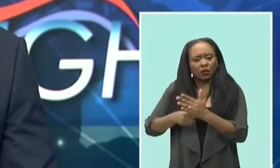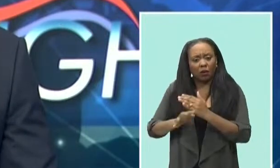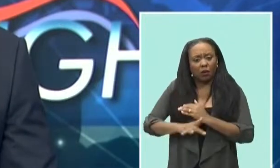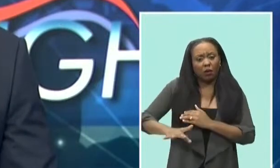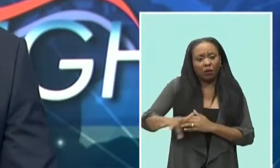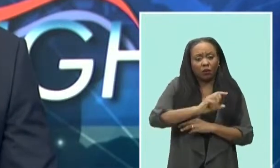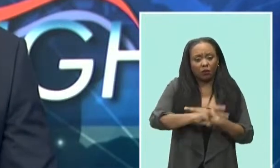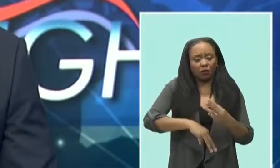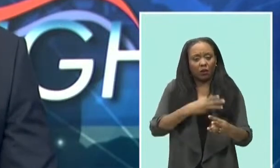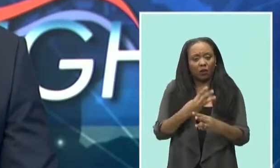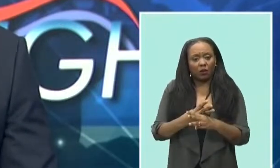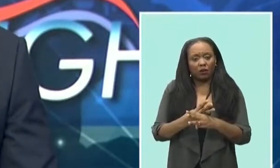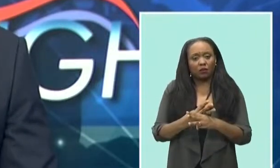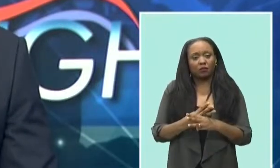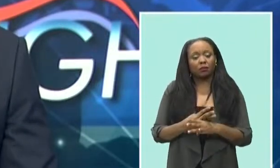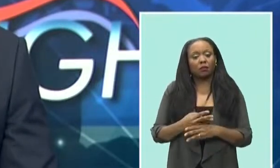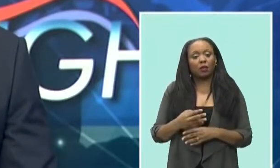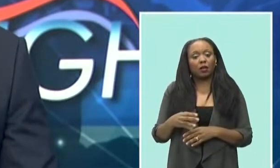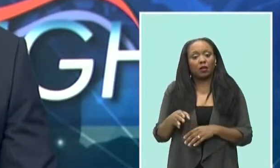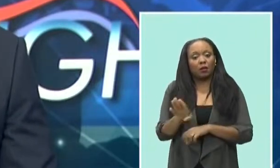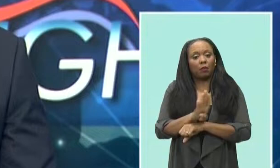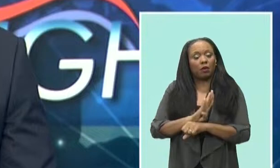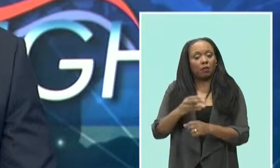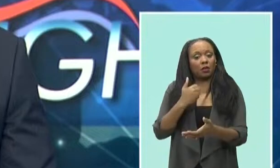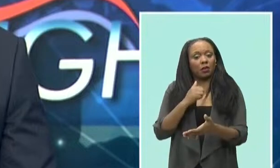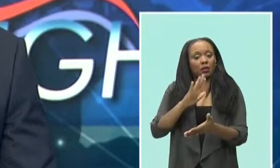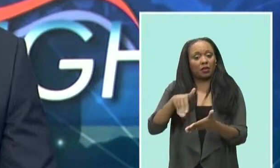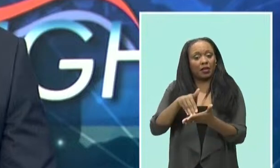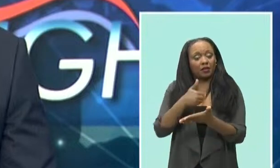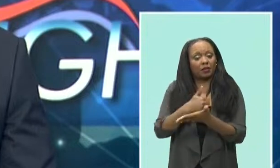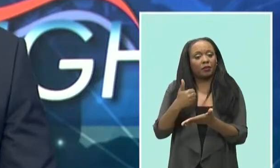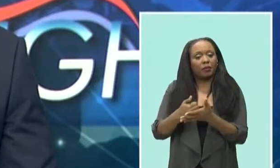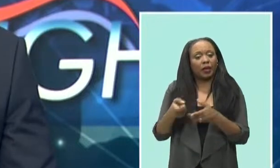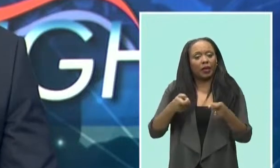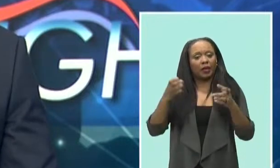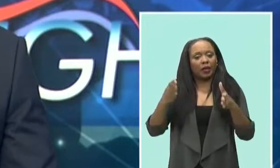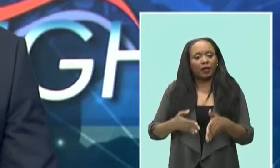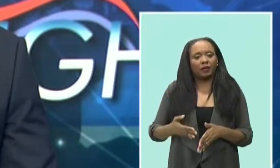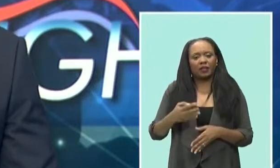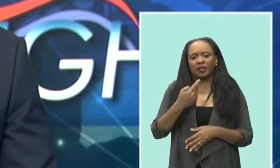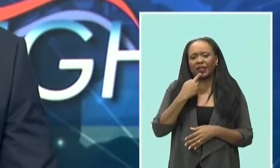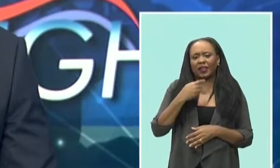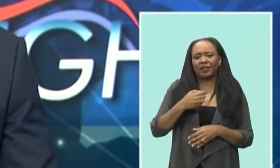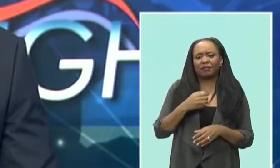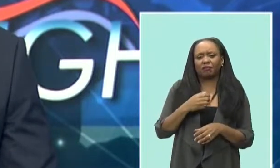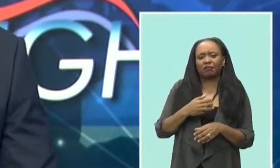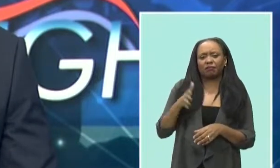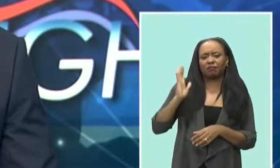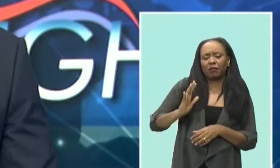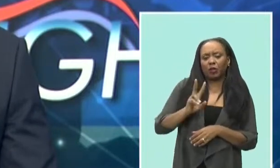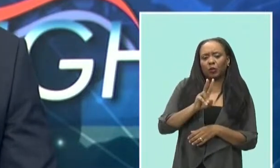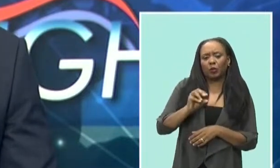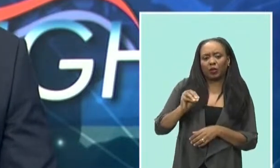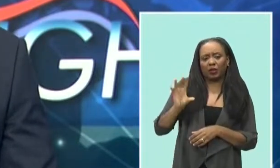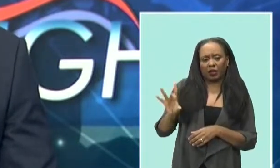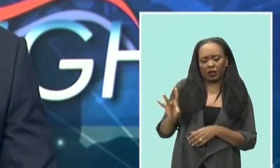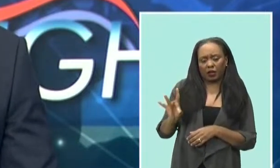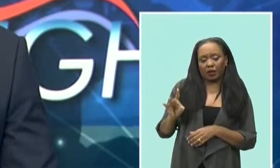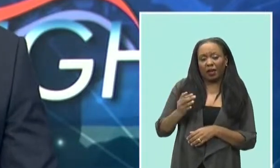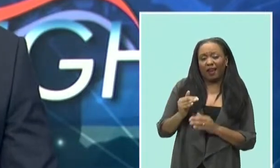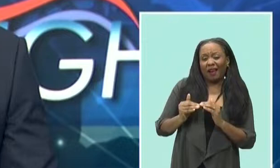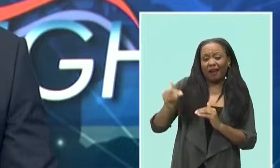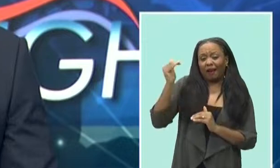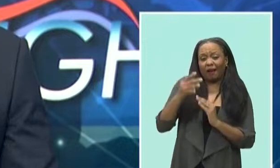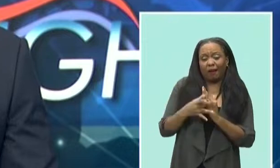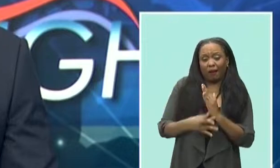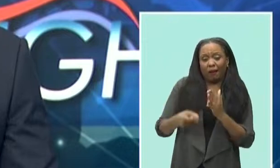Governor Cleviston Haynes says during the economic downturn back in 2008, high oil prices drove up the cost of imports